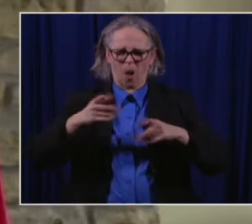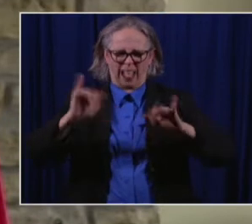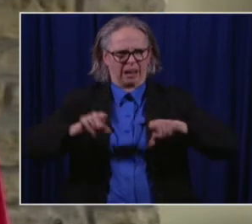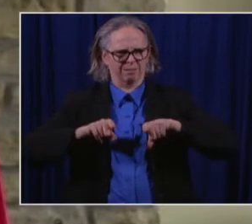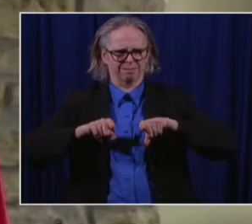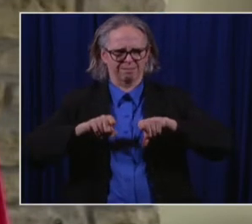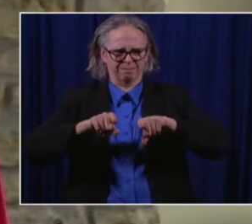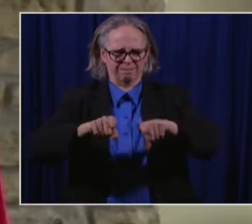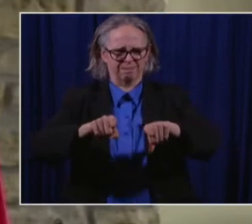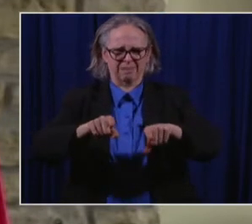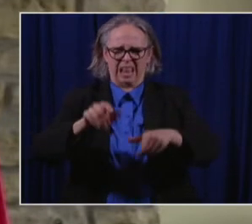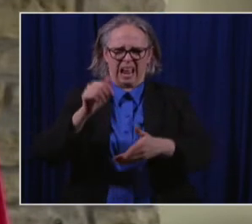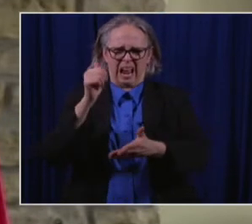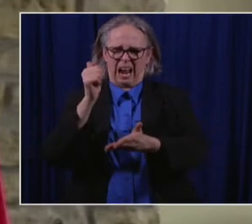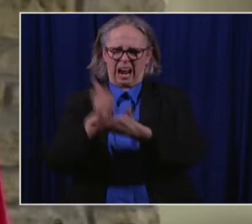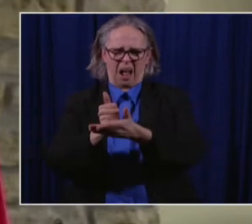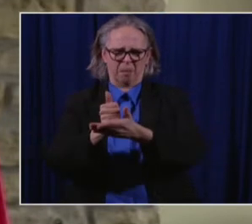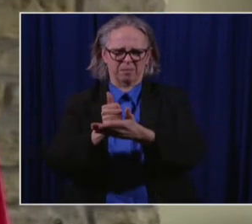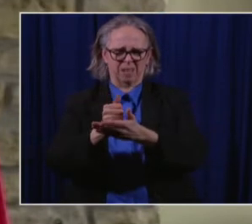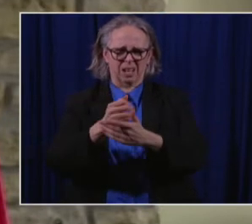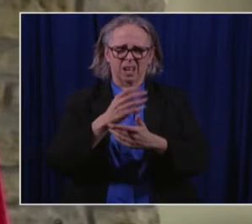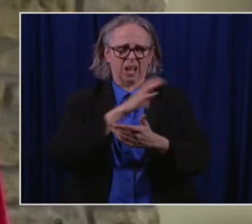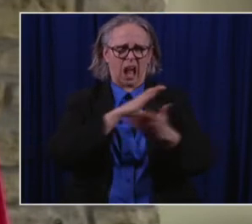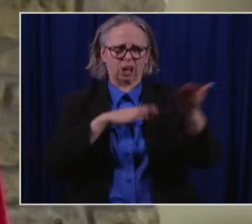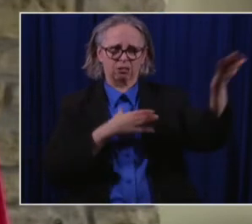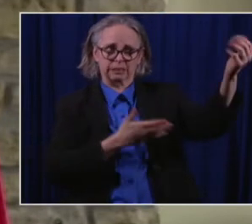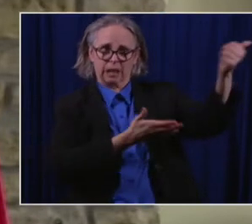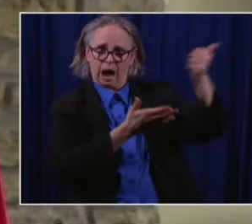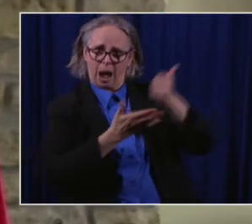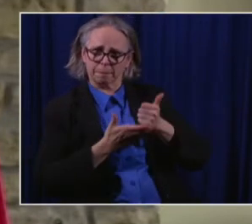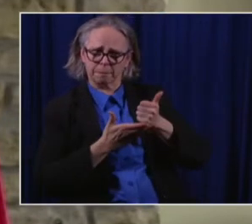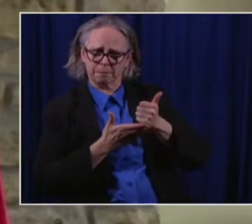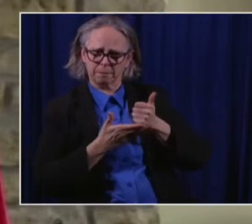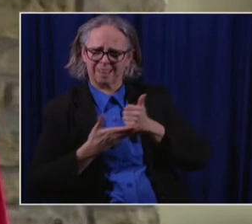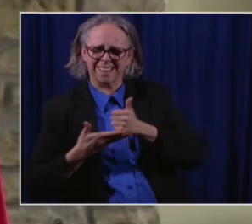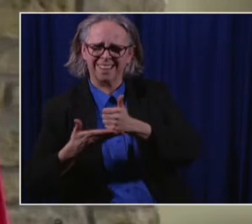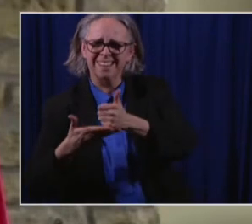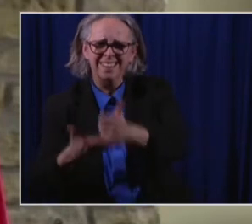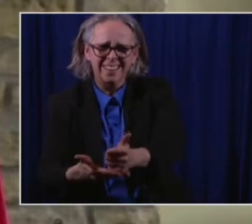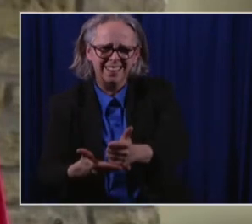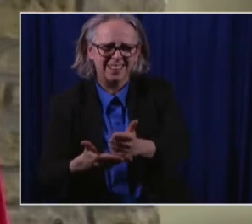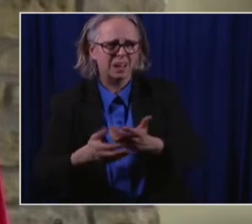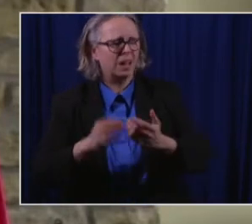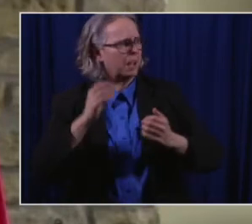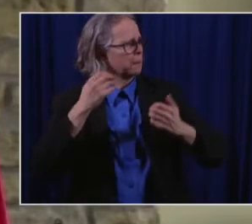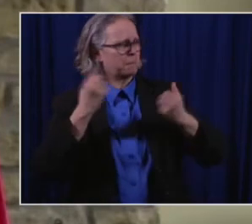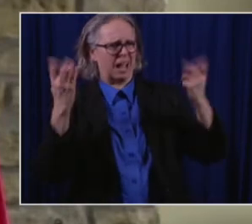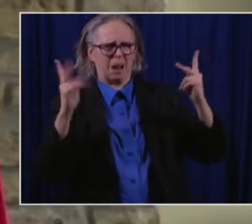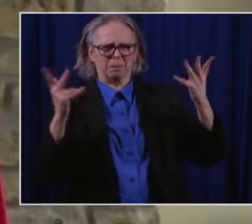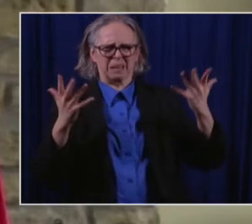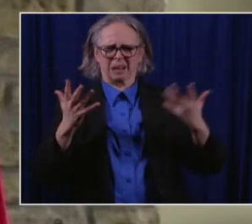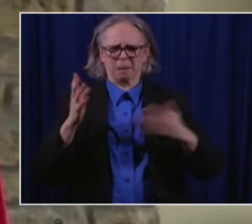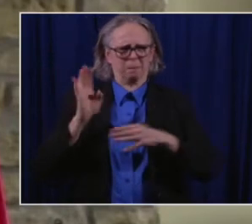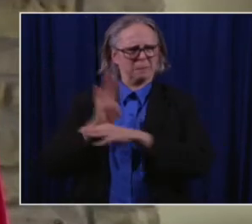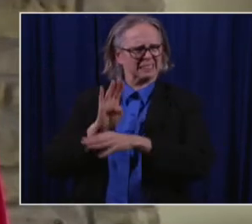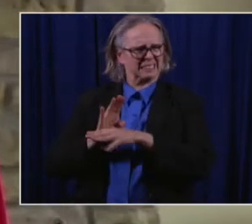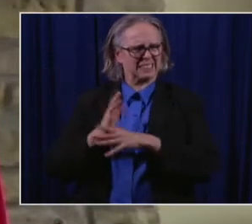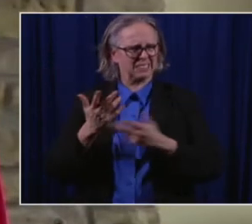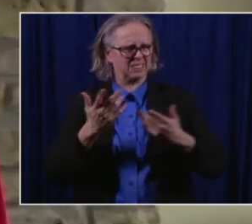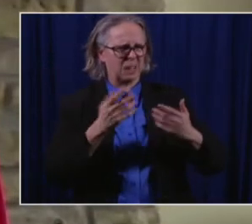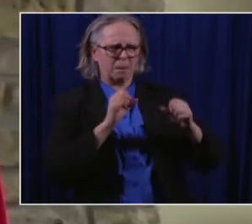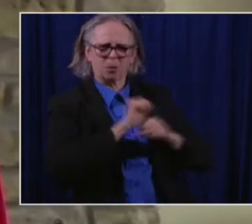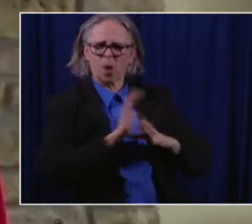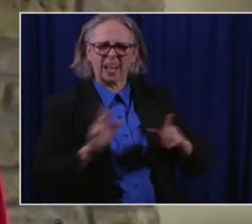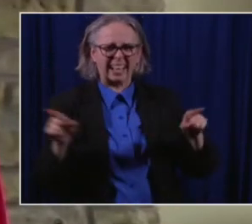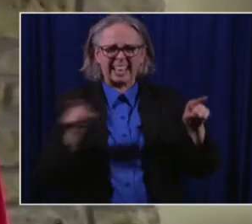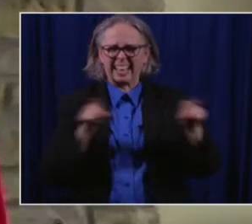from Congress because there are many sectors, many people, many businesses, many employees who are